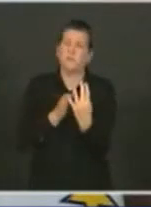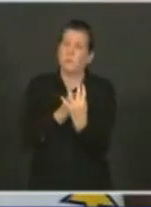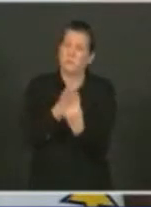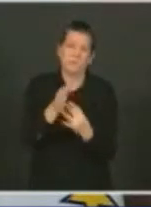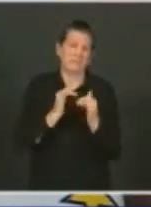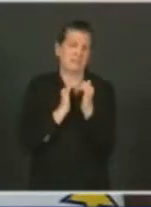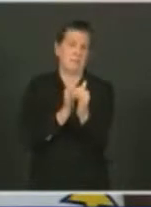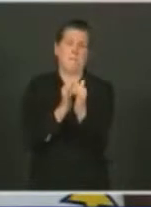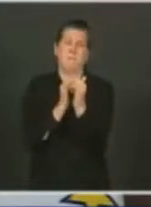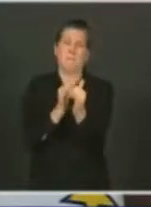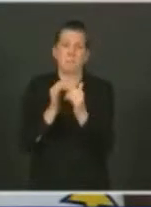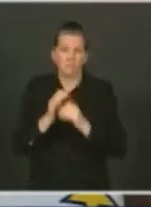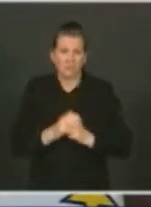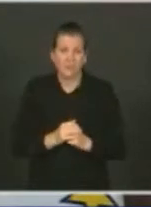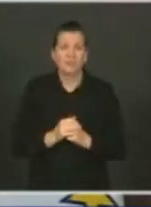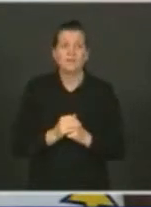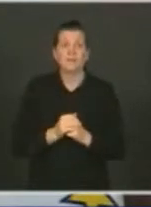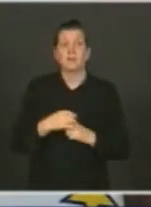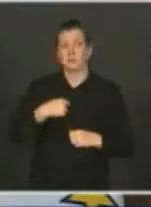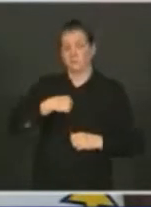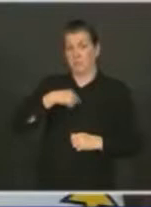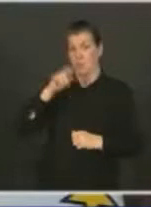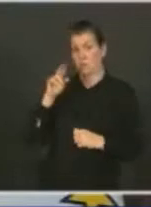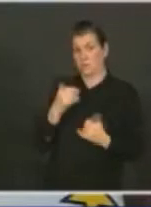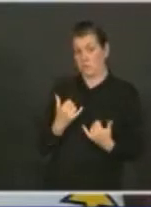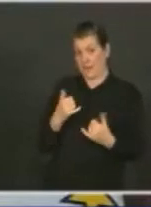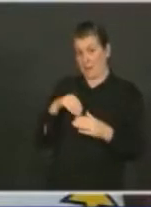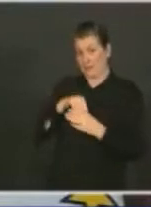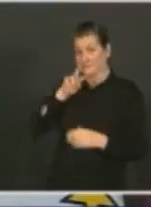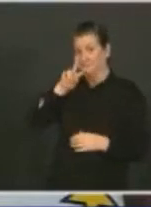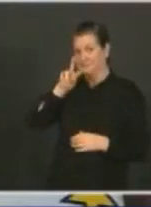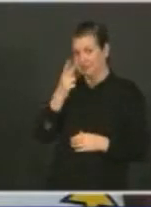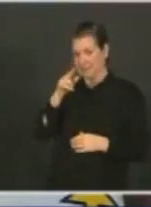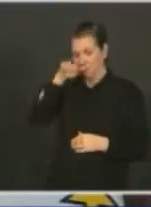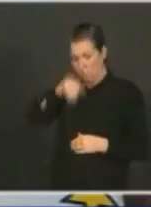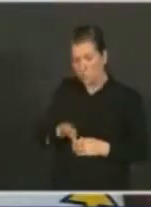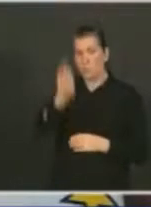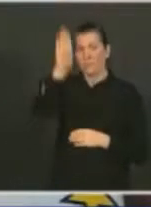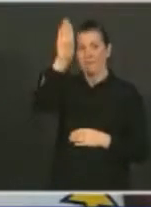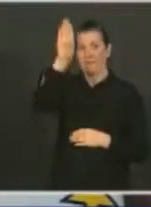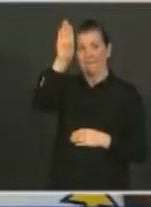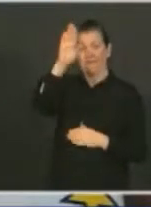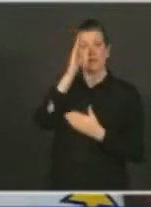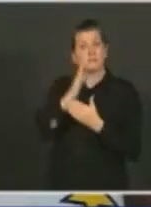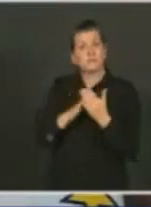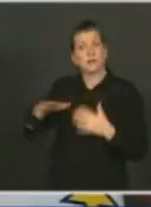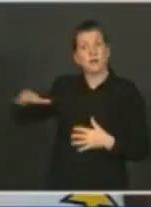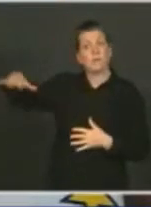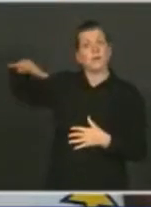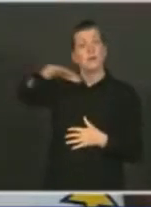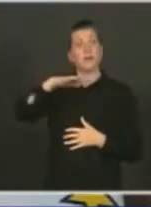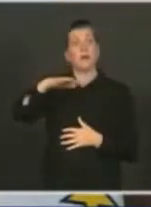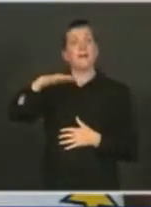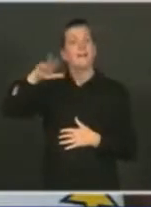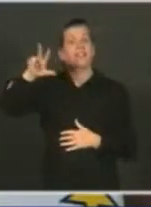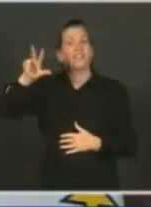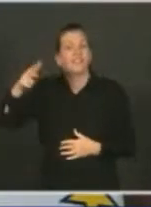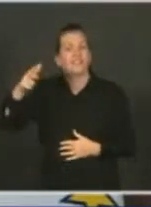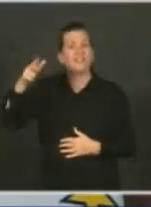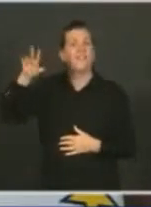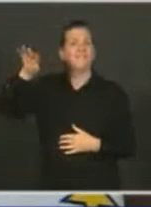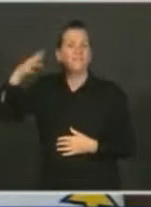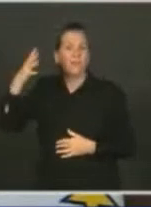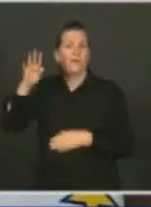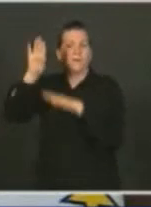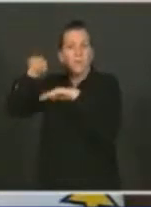some places third, wave of the virus. Yesterday, the United States set single-day records for